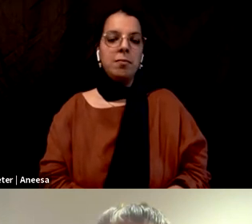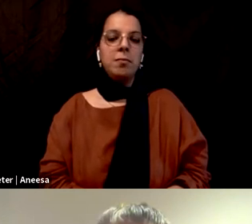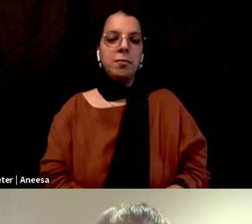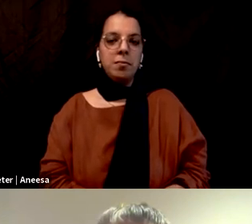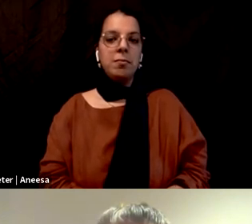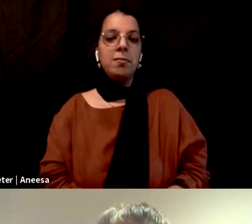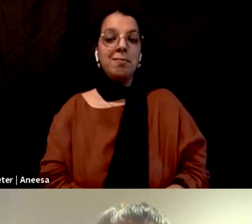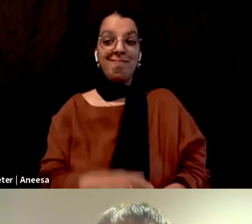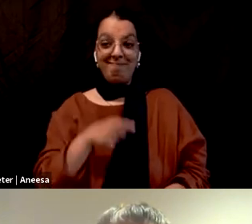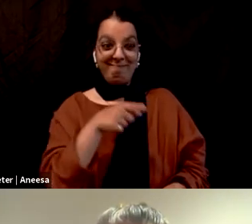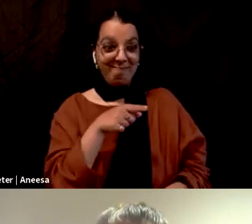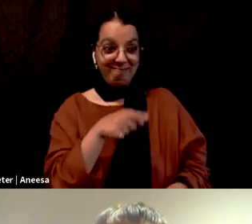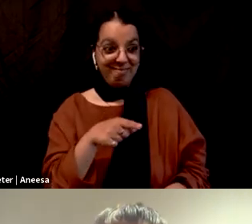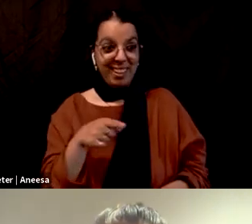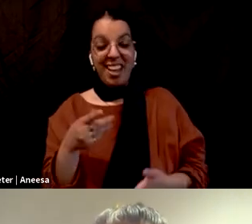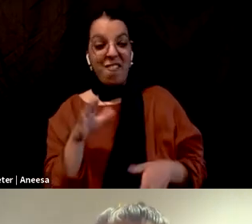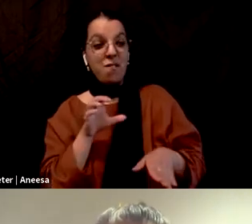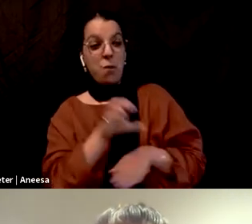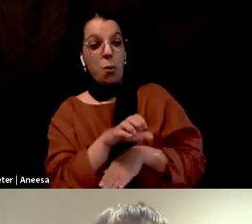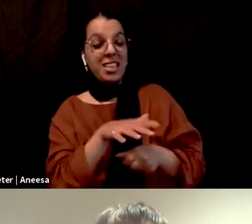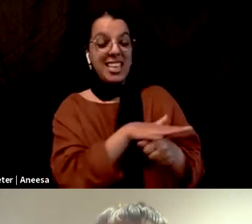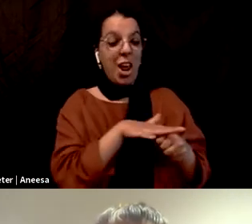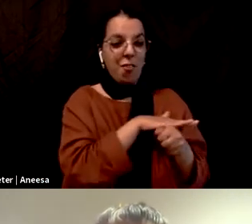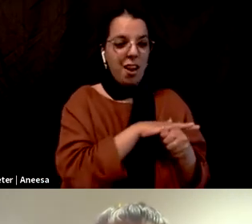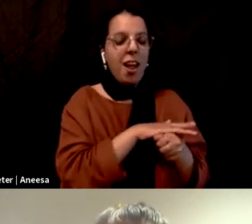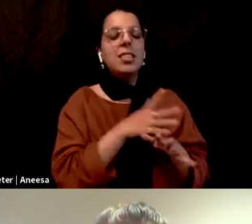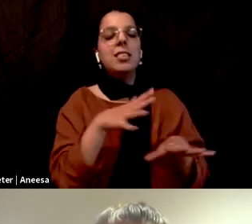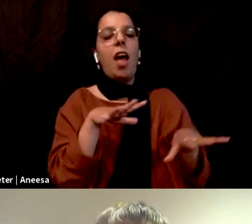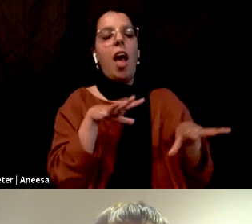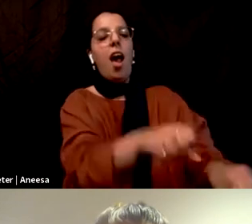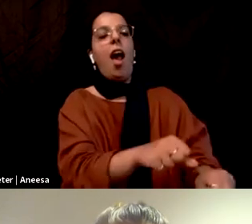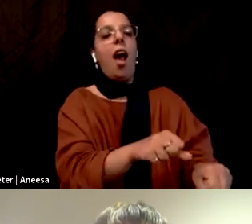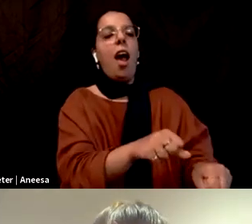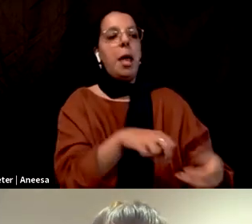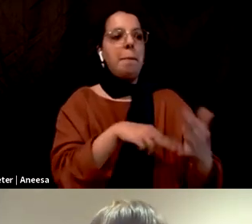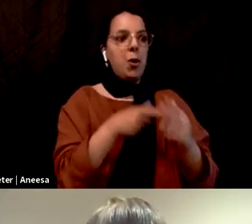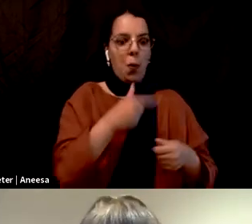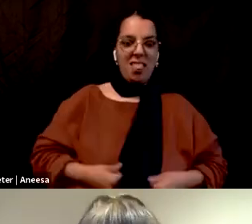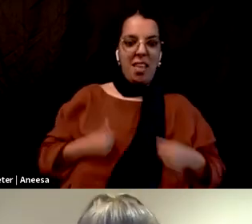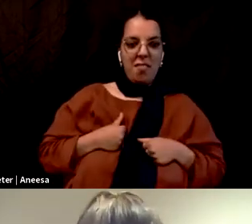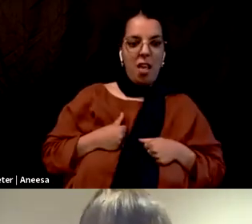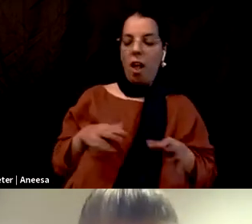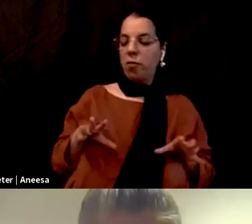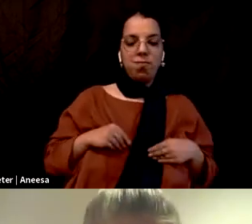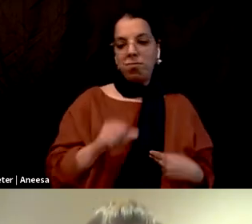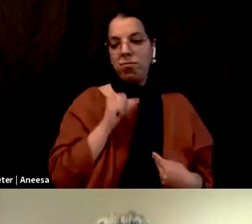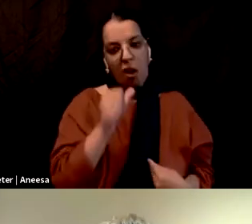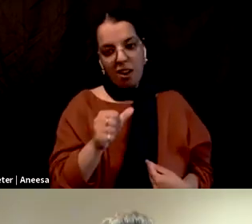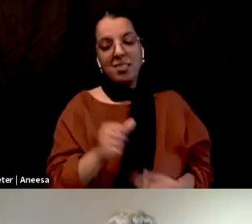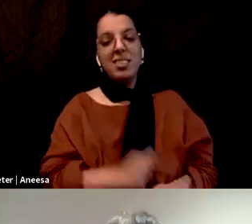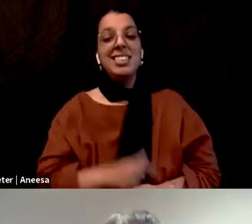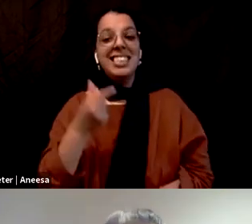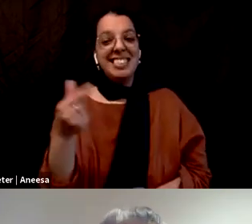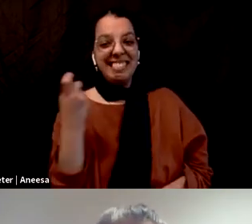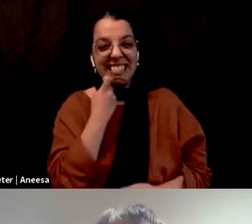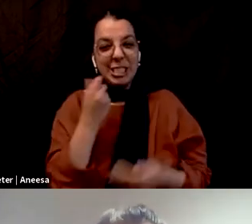try and take note of that. Start Googling MZOs province. There's new legislation that they passed that only